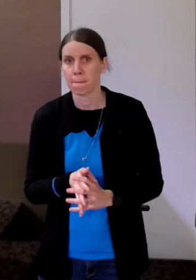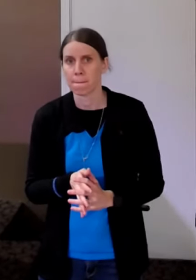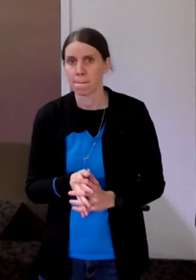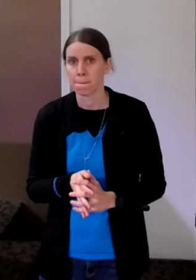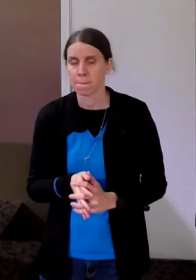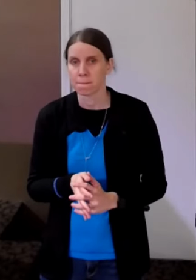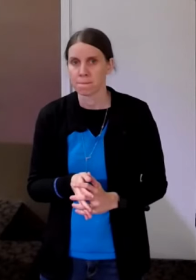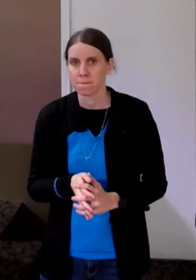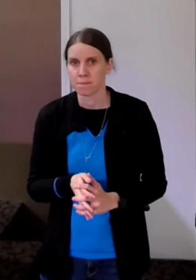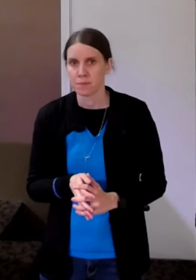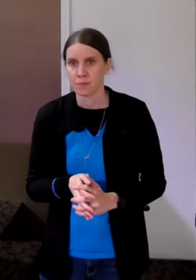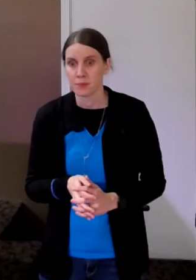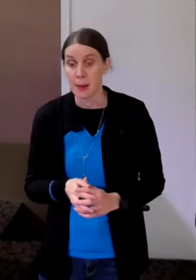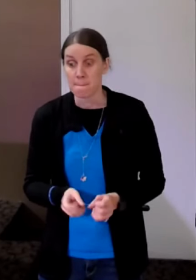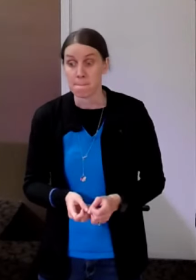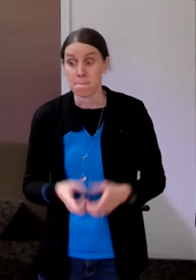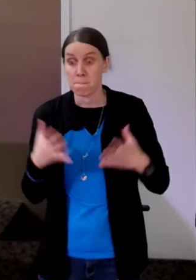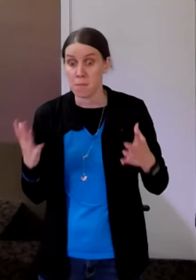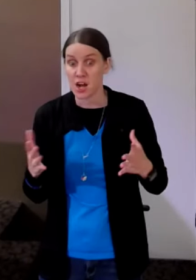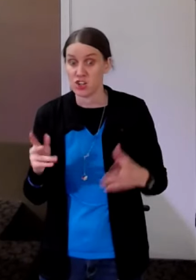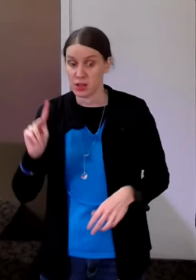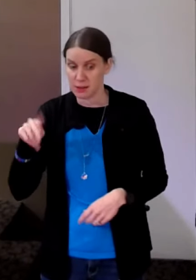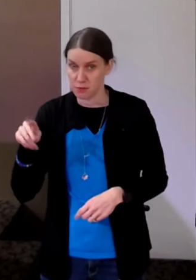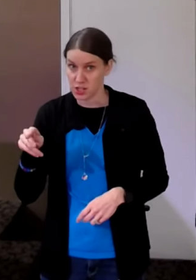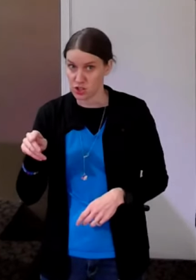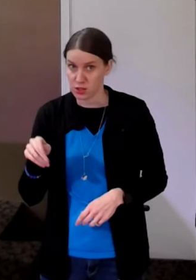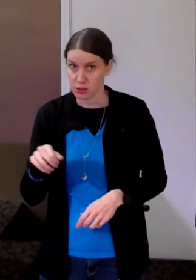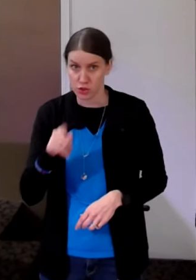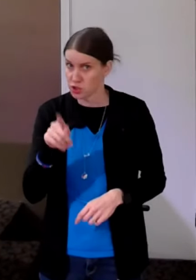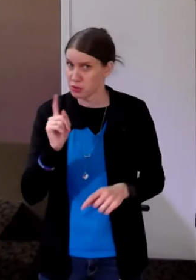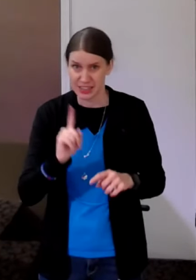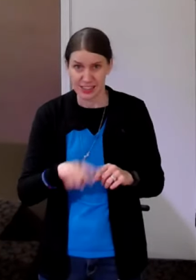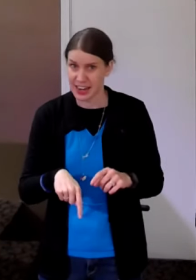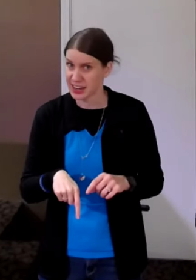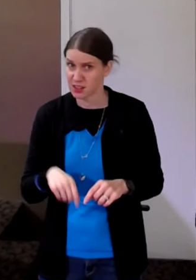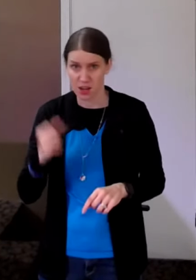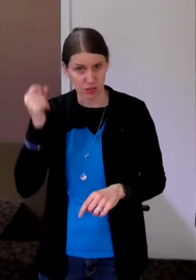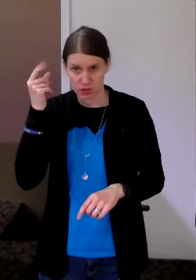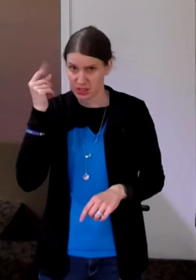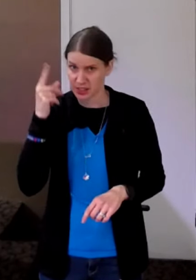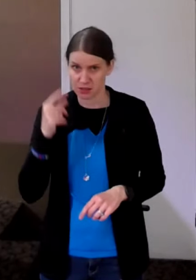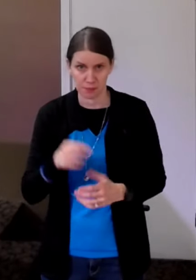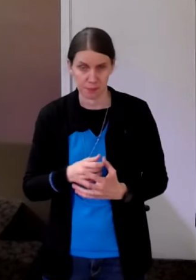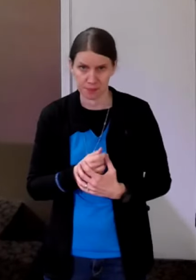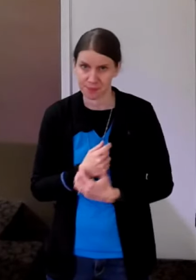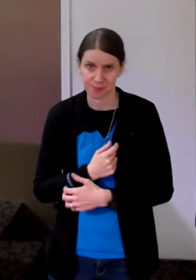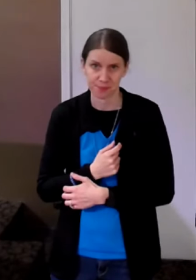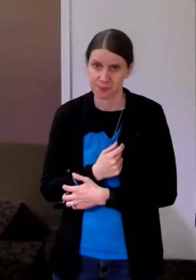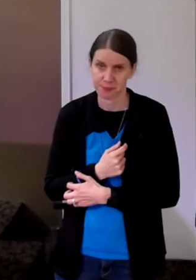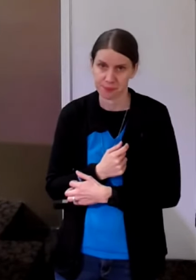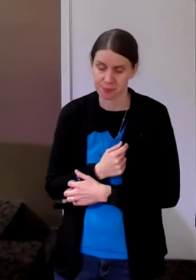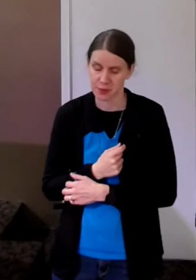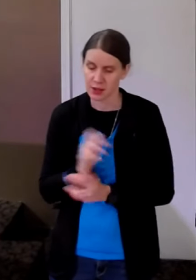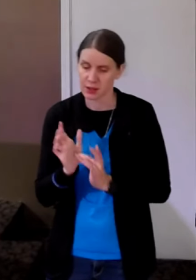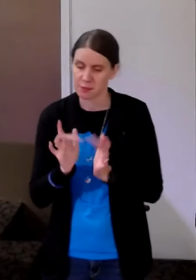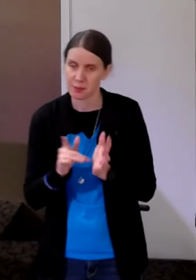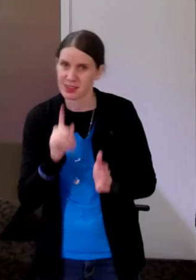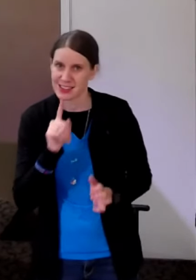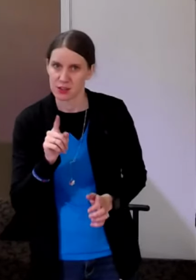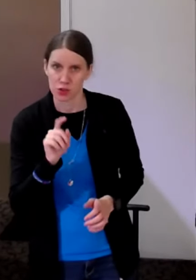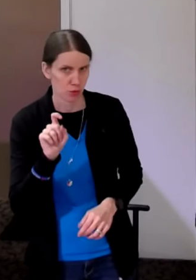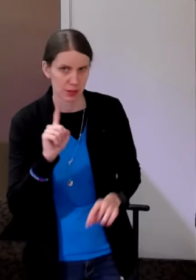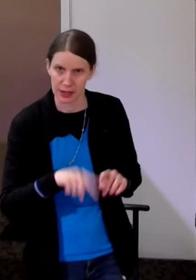there's much of this that I've just spoken of that you can't even get your head wrapped around. The Bible says you